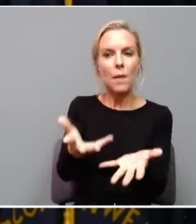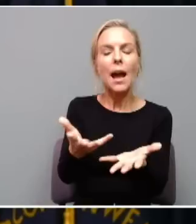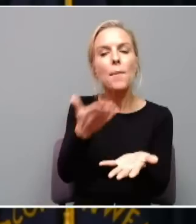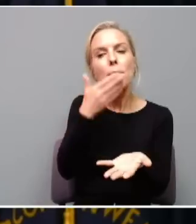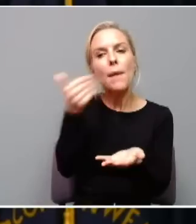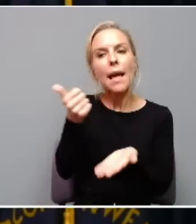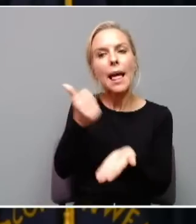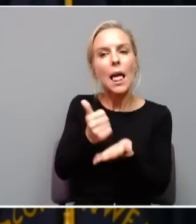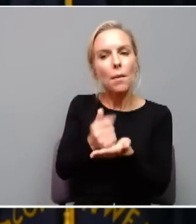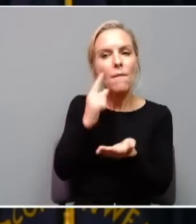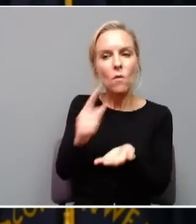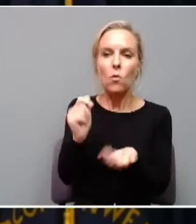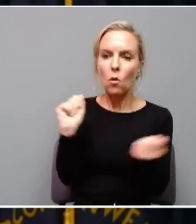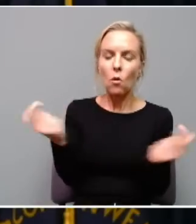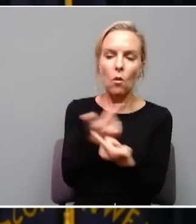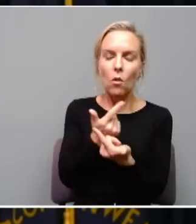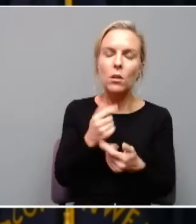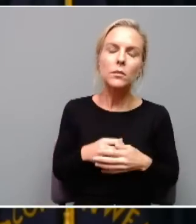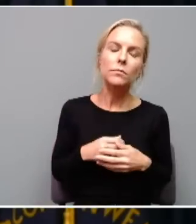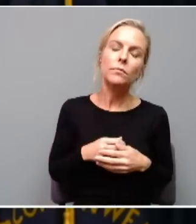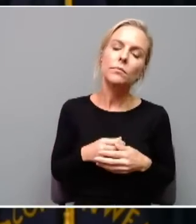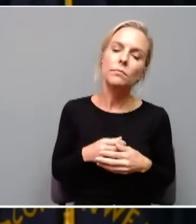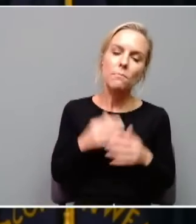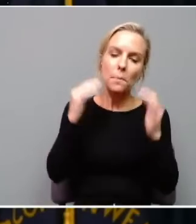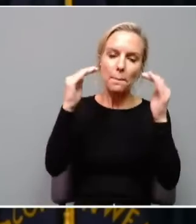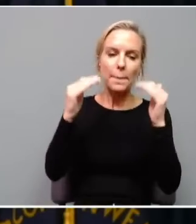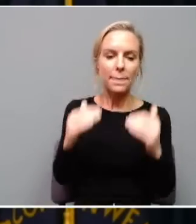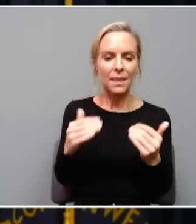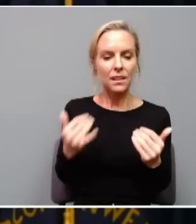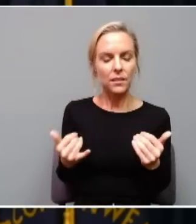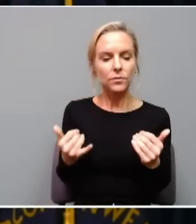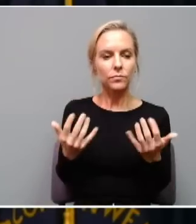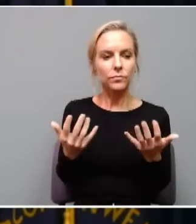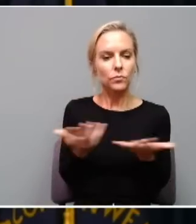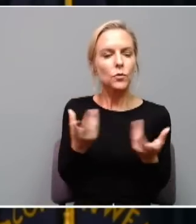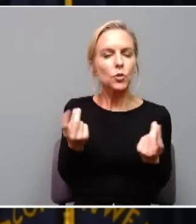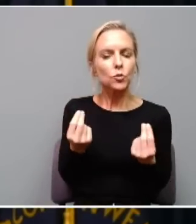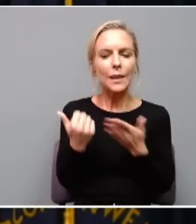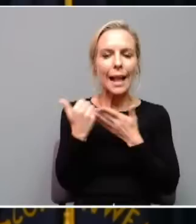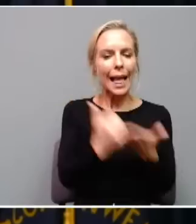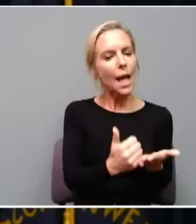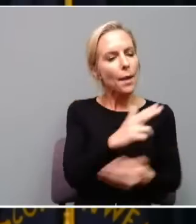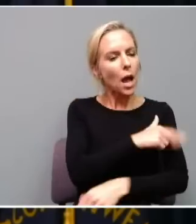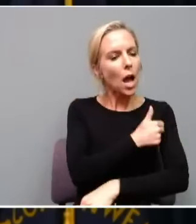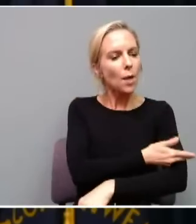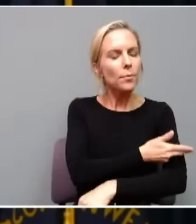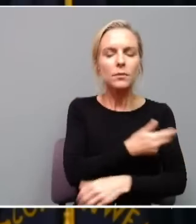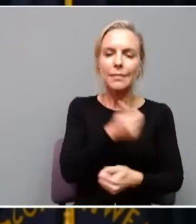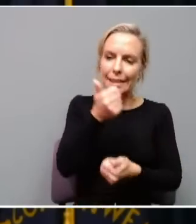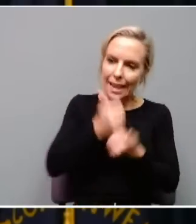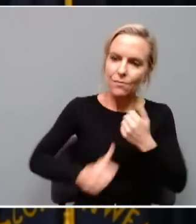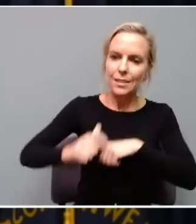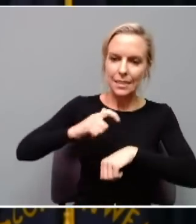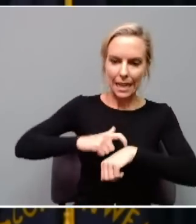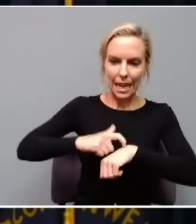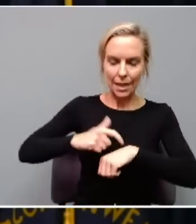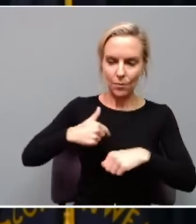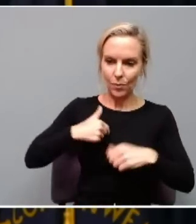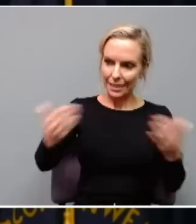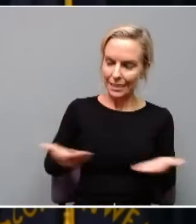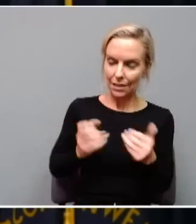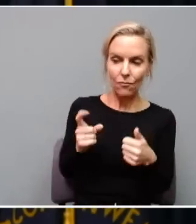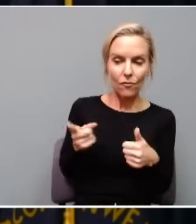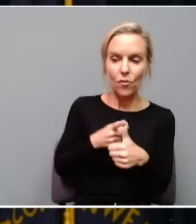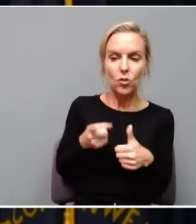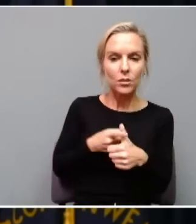everyone. So we talk about what we're doing to help our hospitals each time we get here. The first has been the